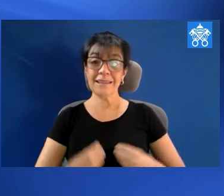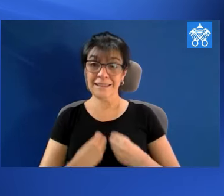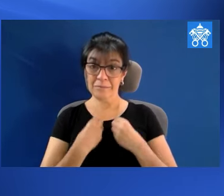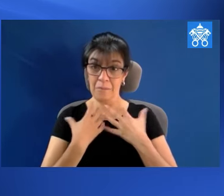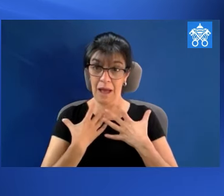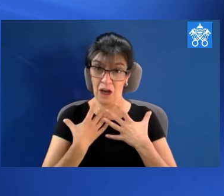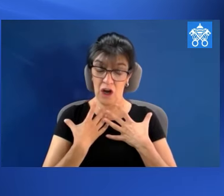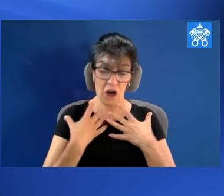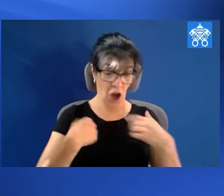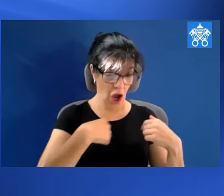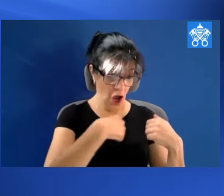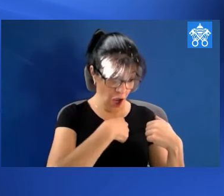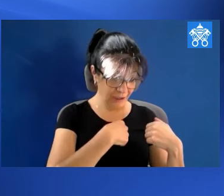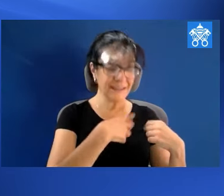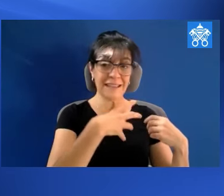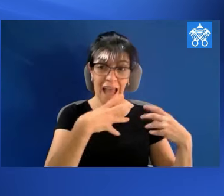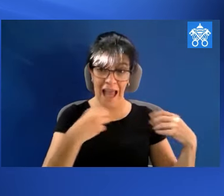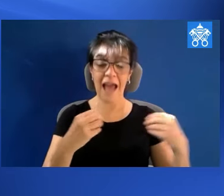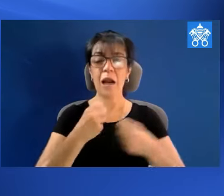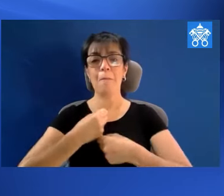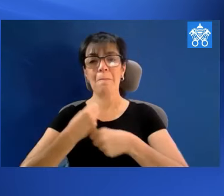From inspired, He makes them inspiring.